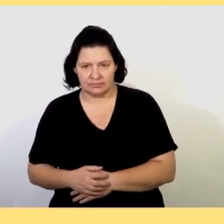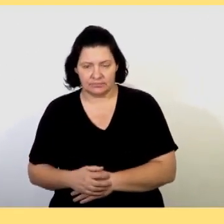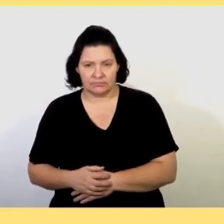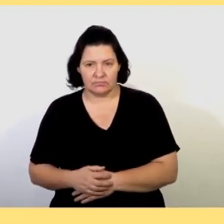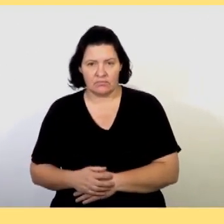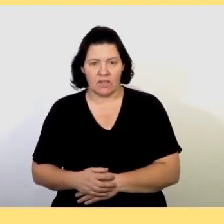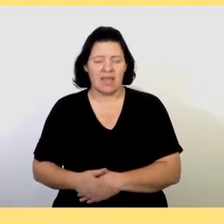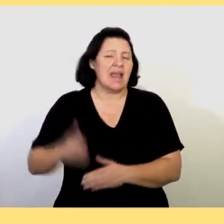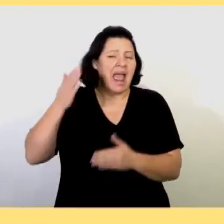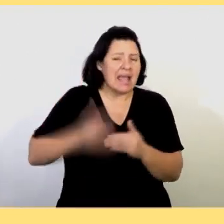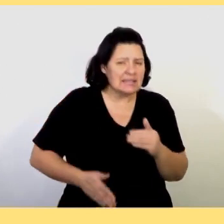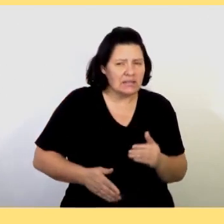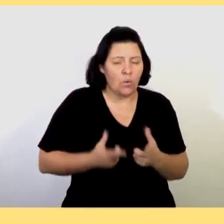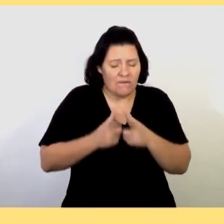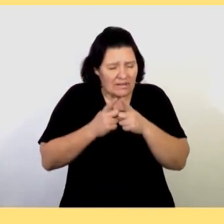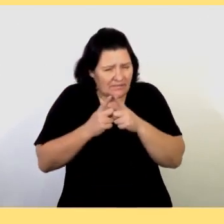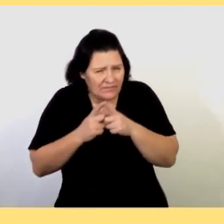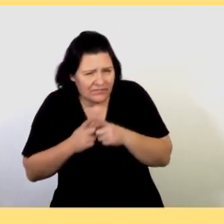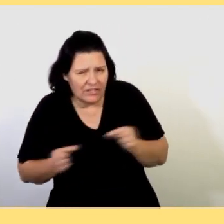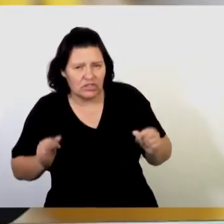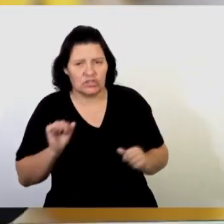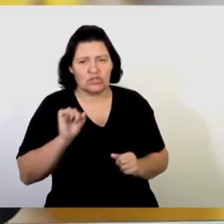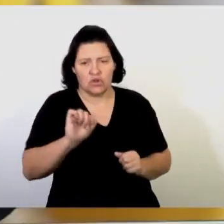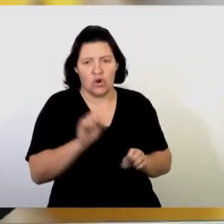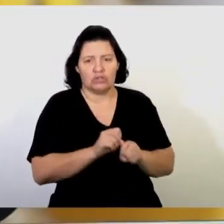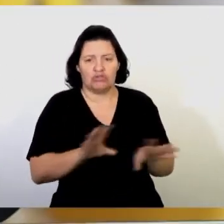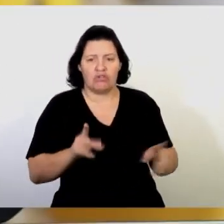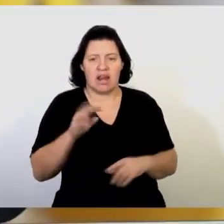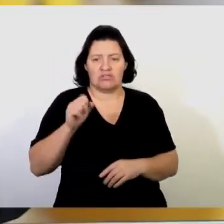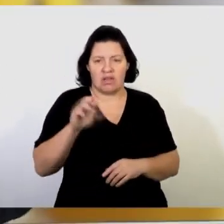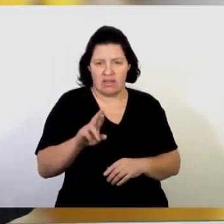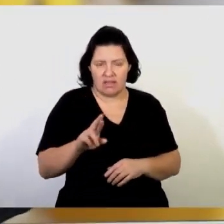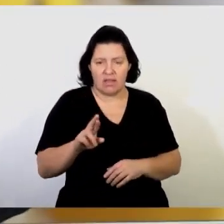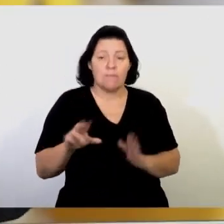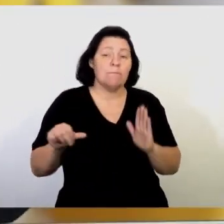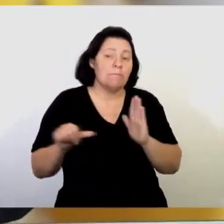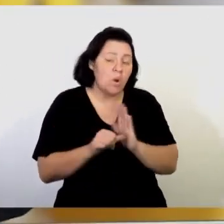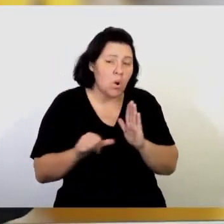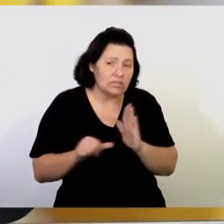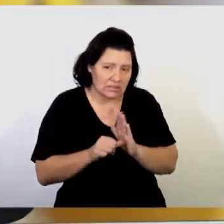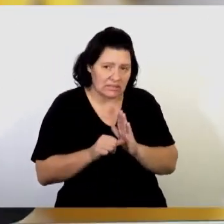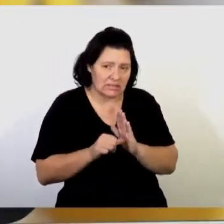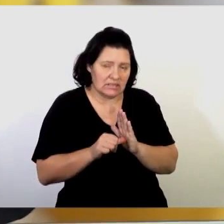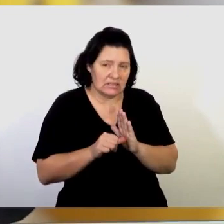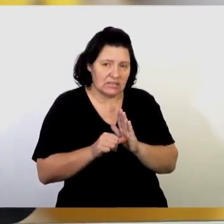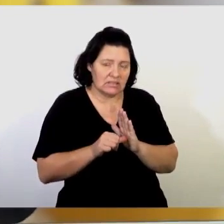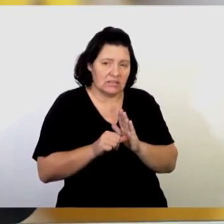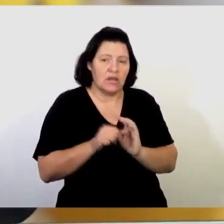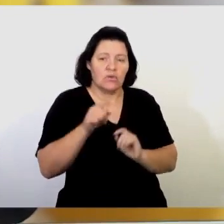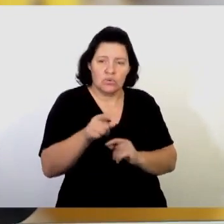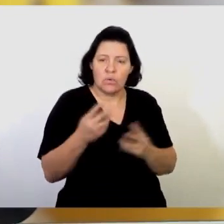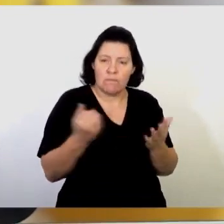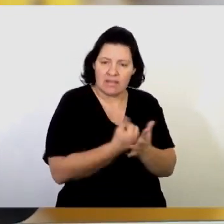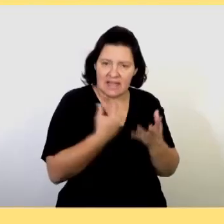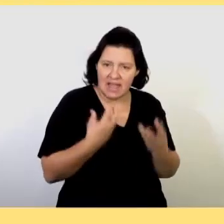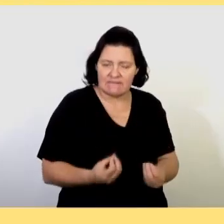480. Then eventually, when you have done your general ledger, it is important then that